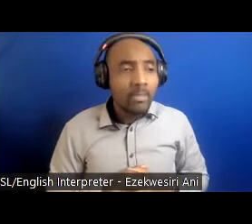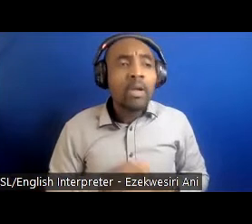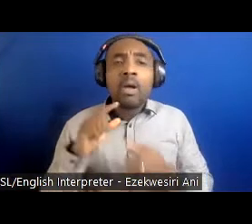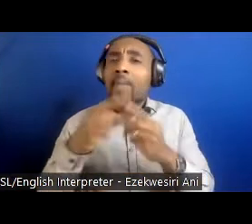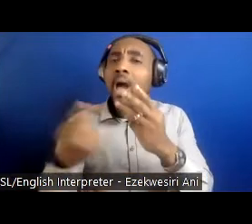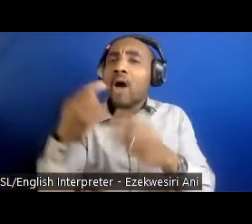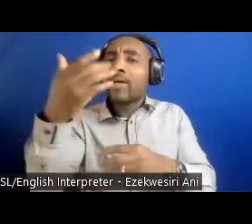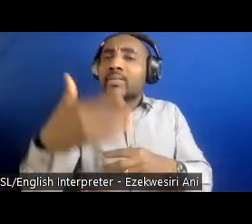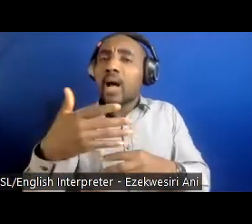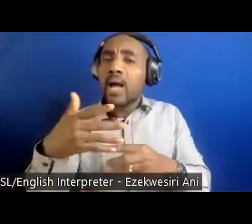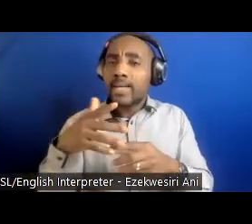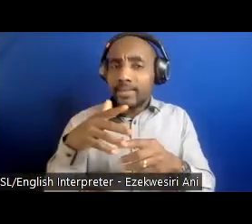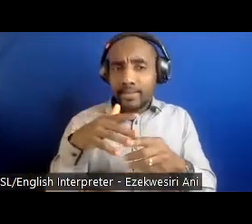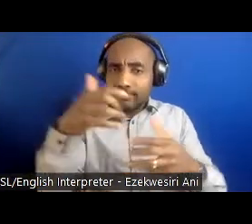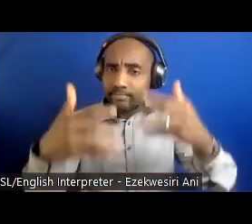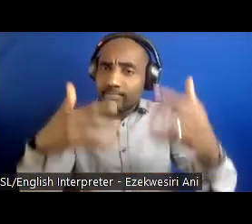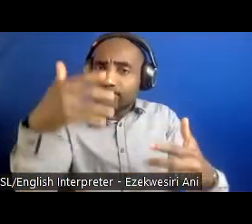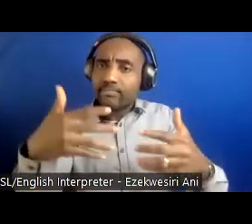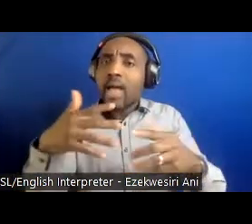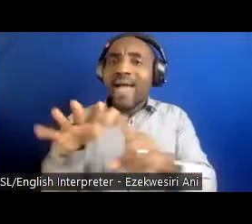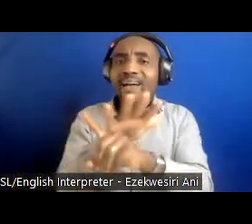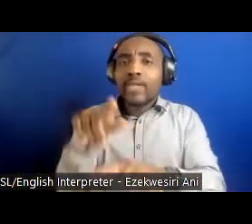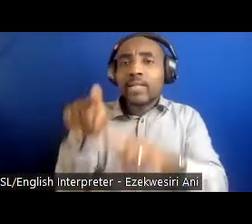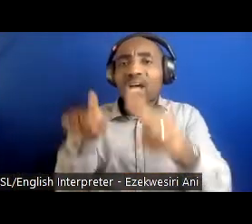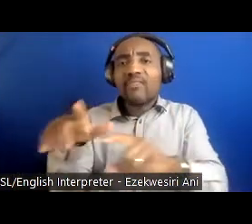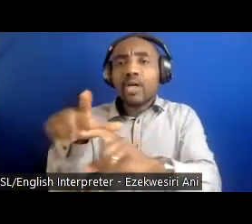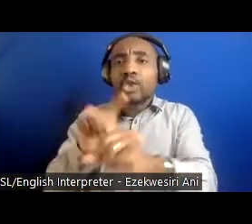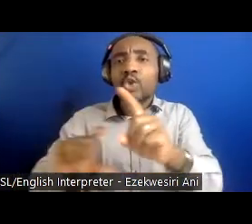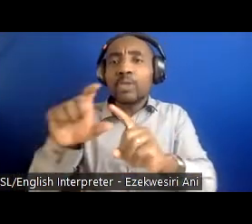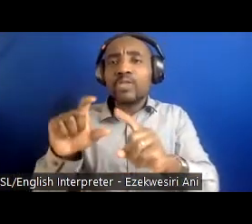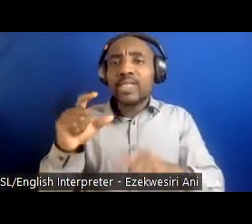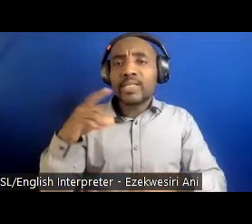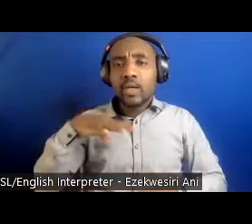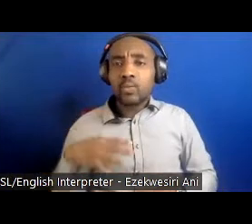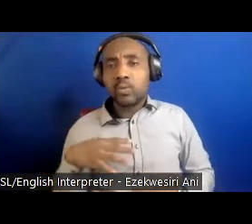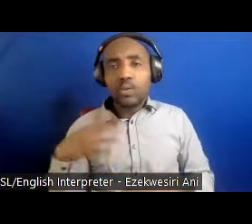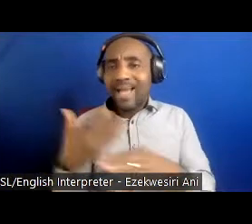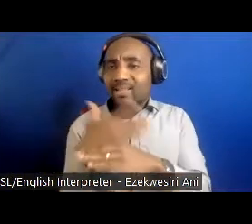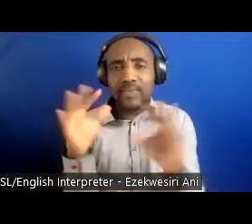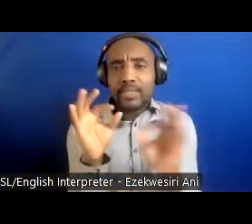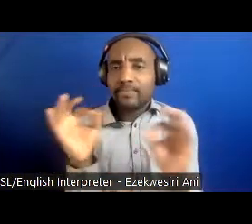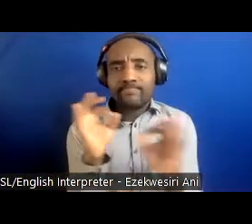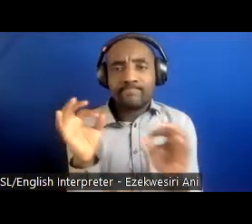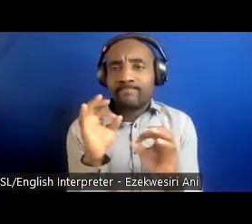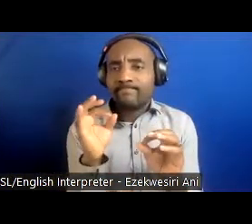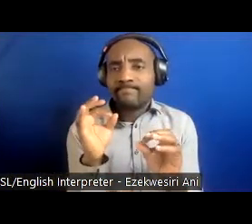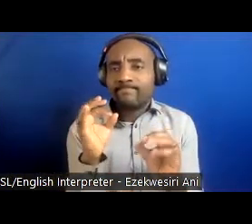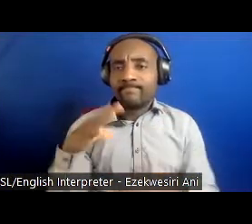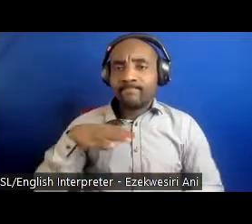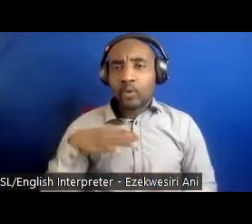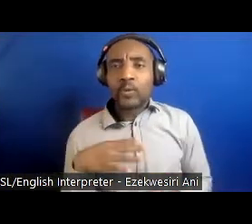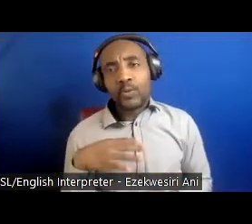on inactivity rates of ethnically diverse communities. And this slide shows the trend over the last 5 years of at